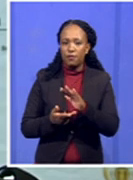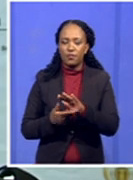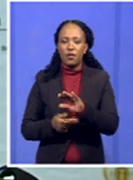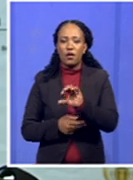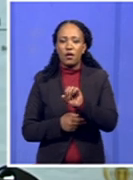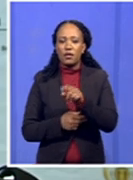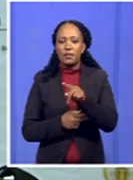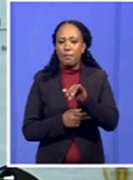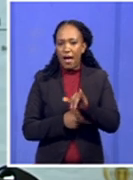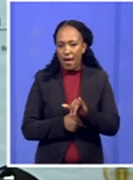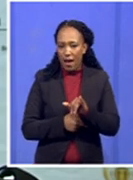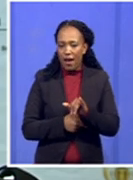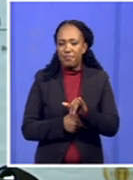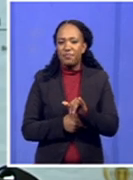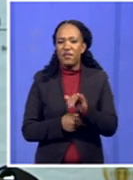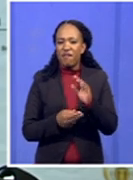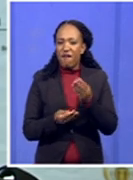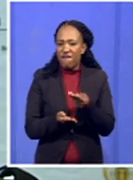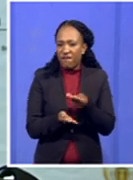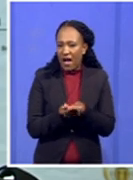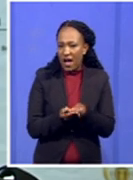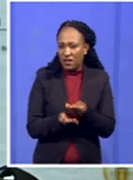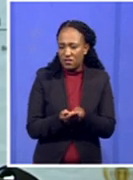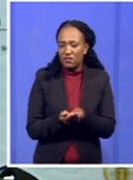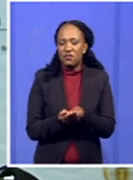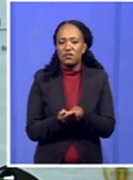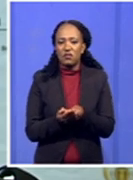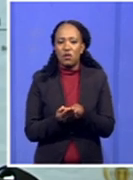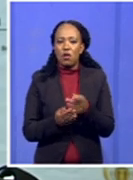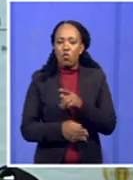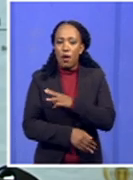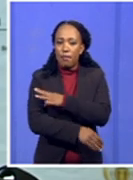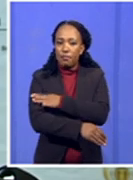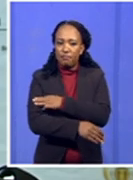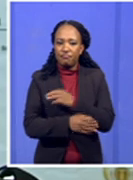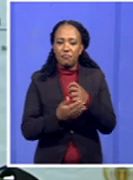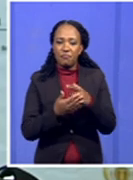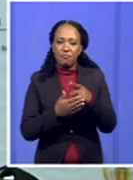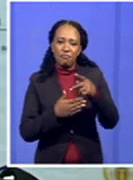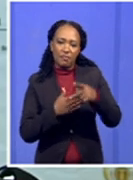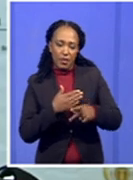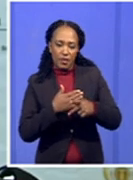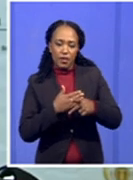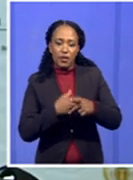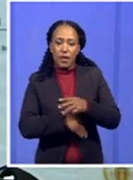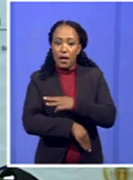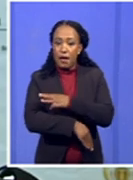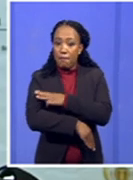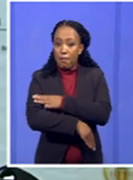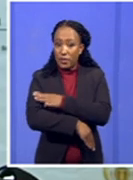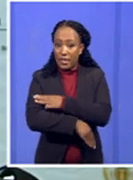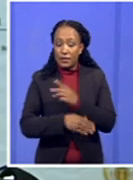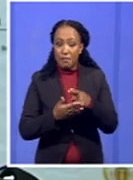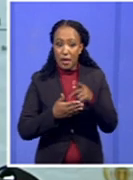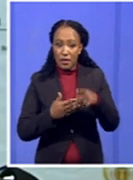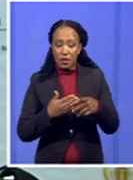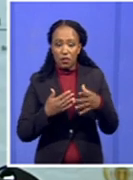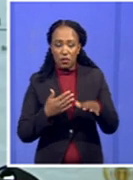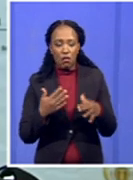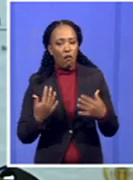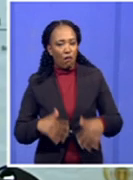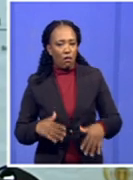also functioned as a project manager. We want to thank the Spire Fund also